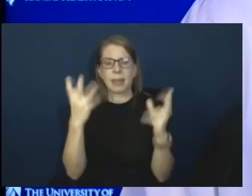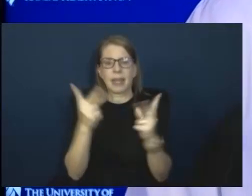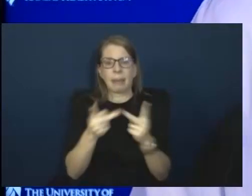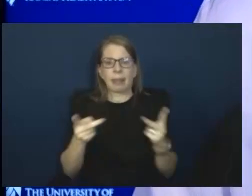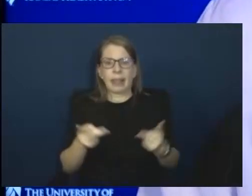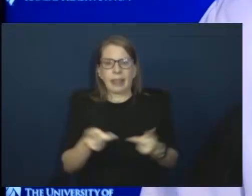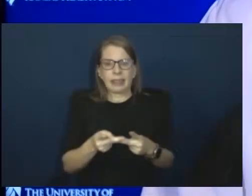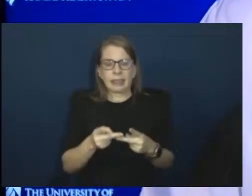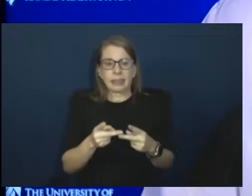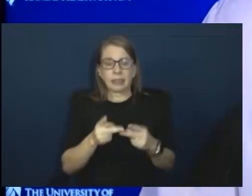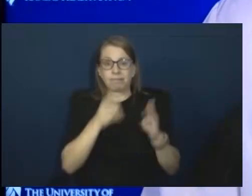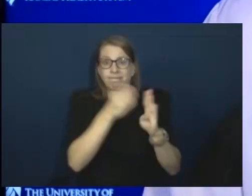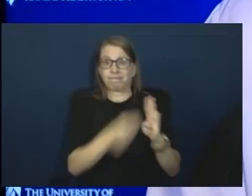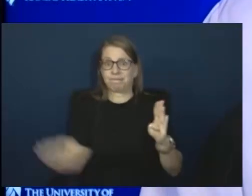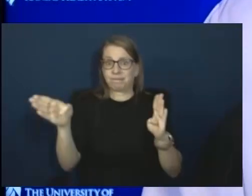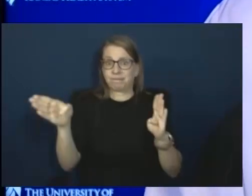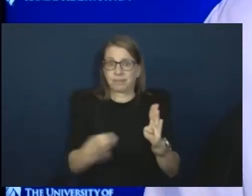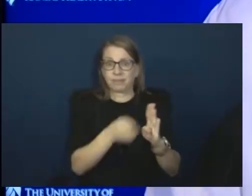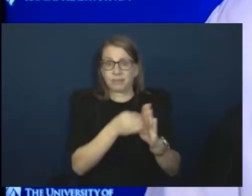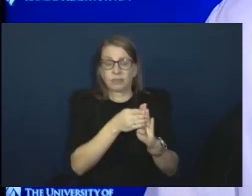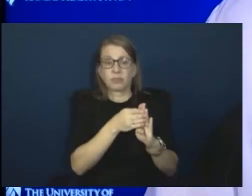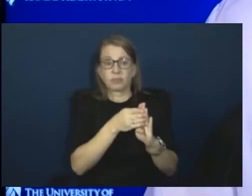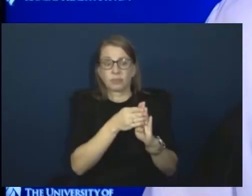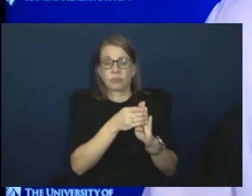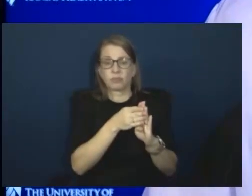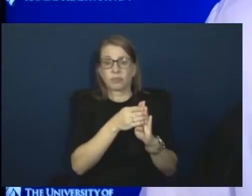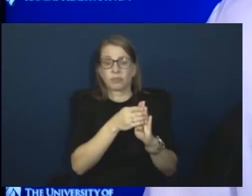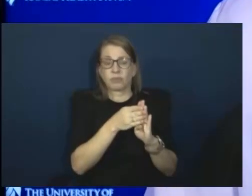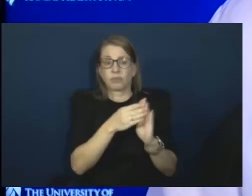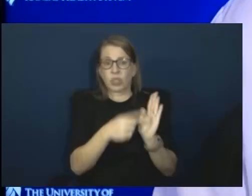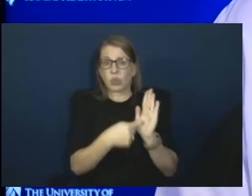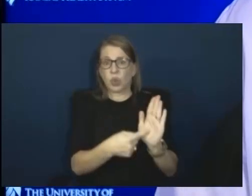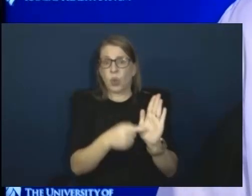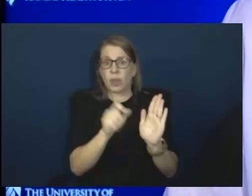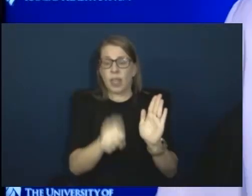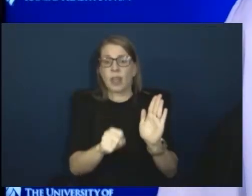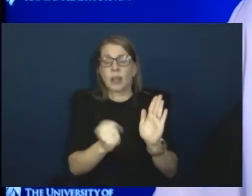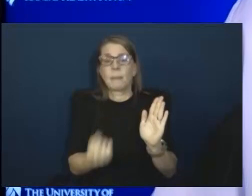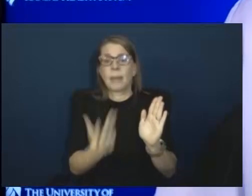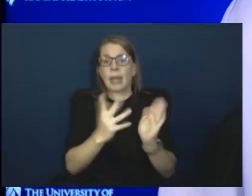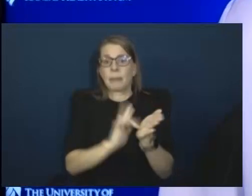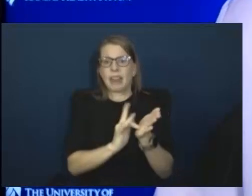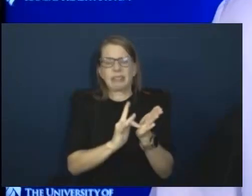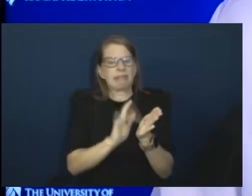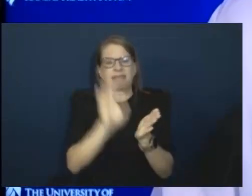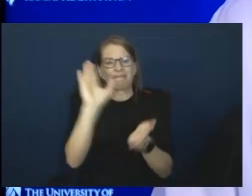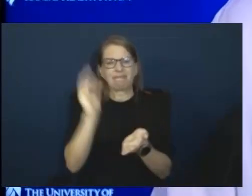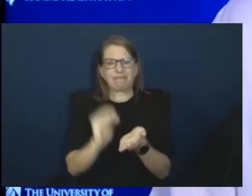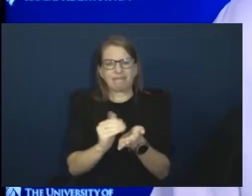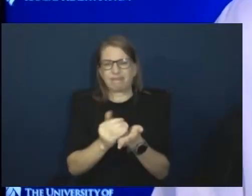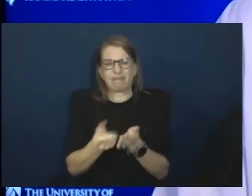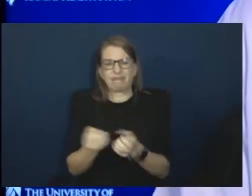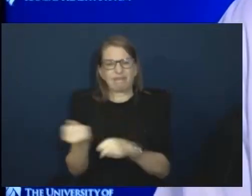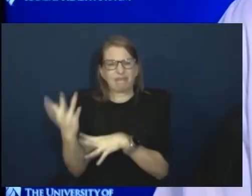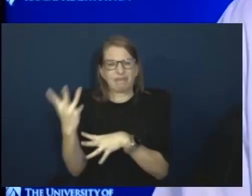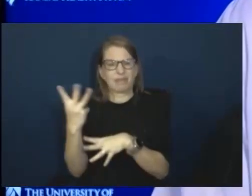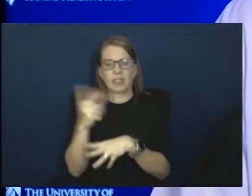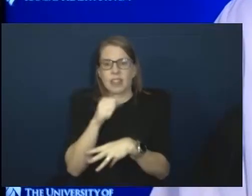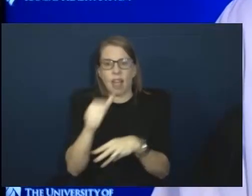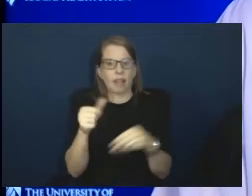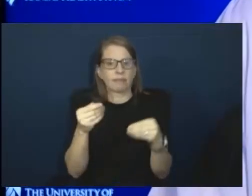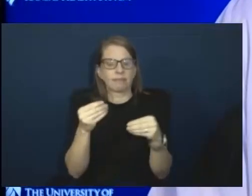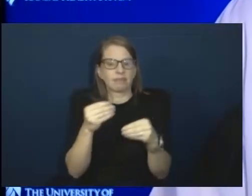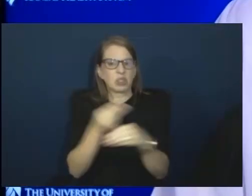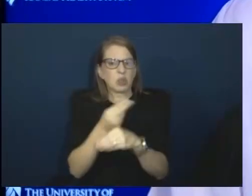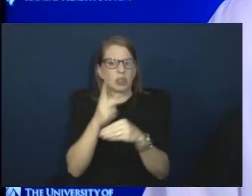continuum that can then show, and that's when a lot of the drugs do slip up and eventually do not come to market. So I think that is very